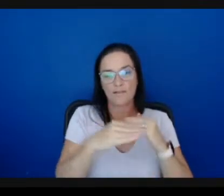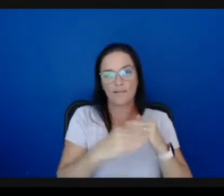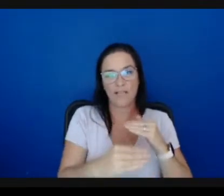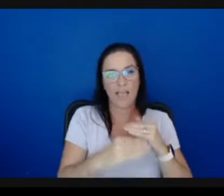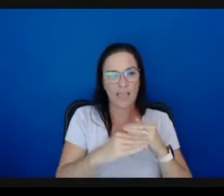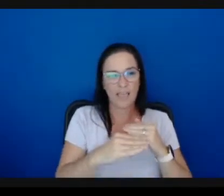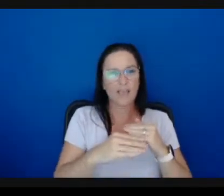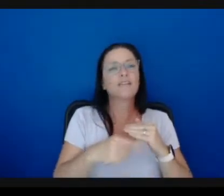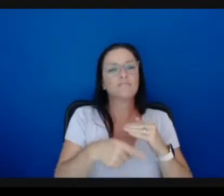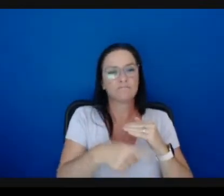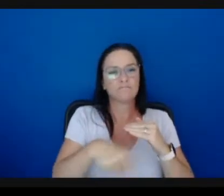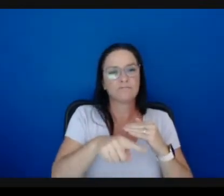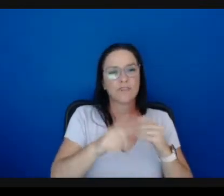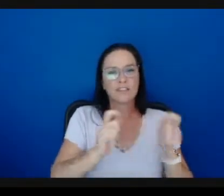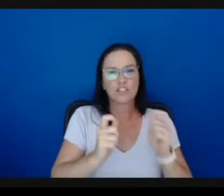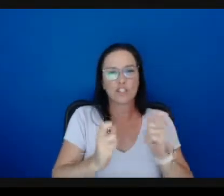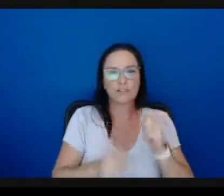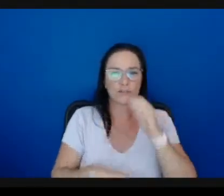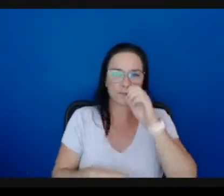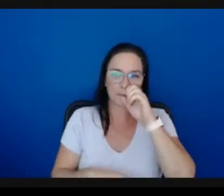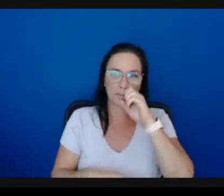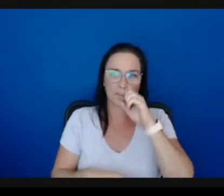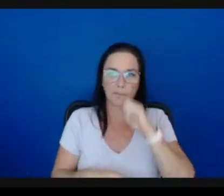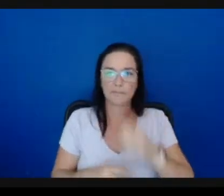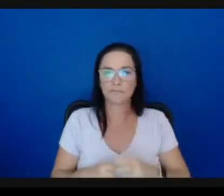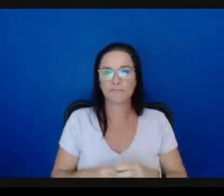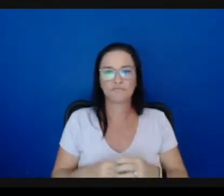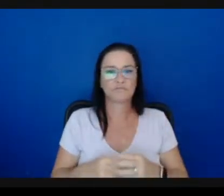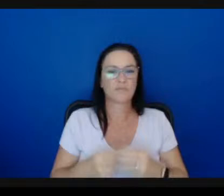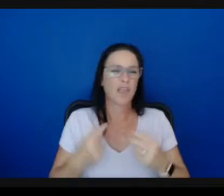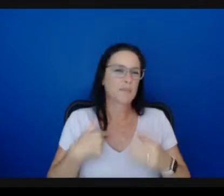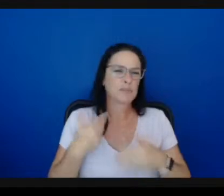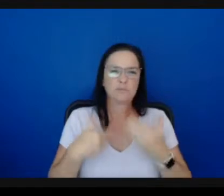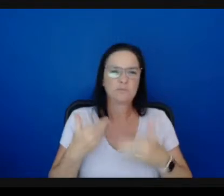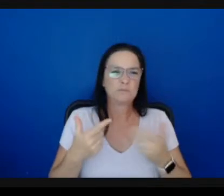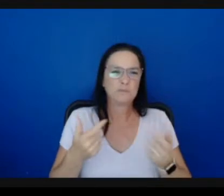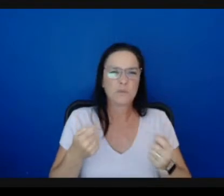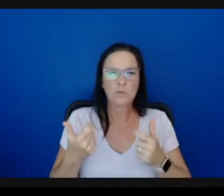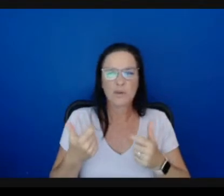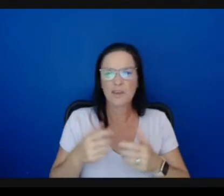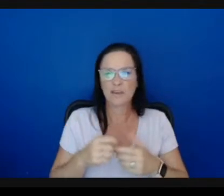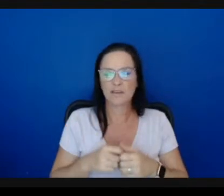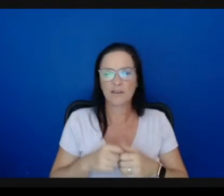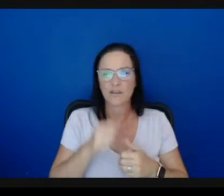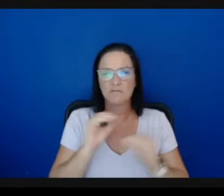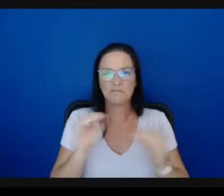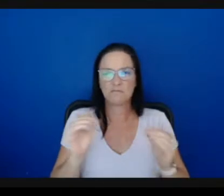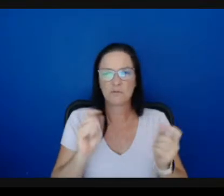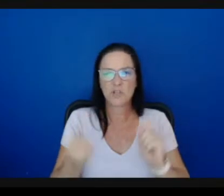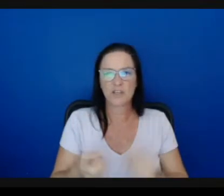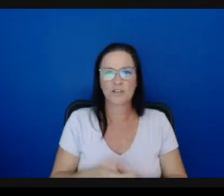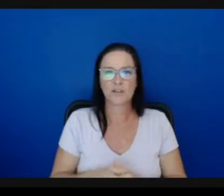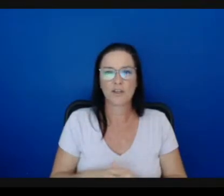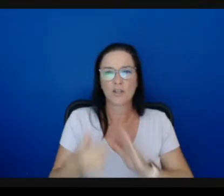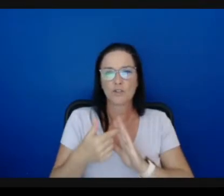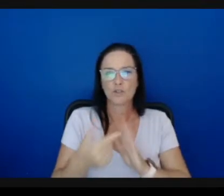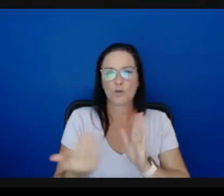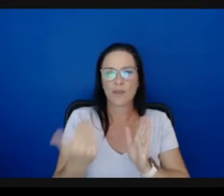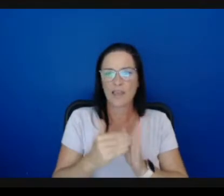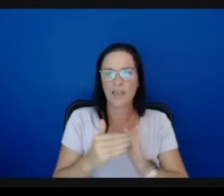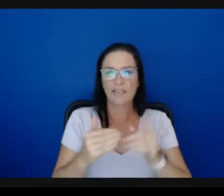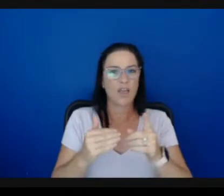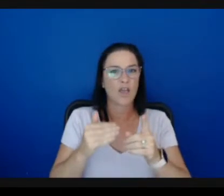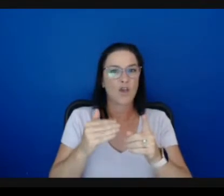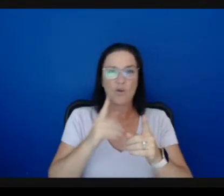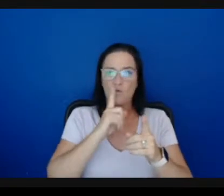So depth versus time patterns are still normal on that one. I'll just move it quickly through there and just show this one once again, how dramatic the drop-off